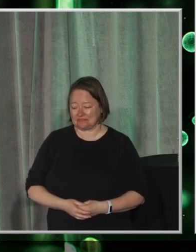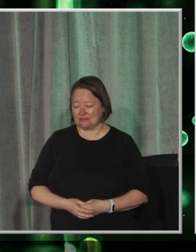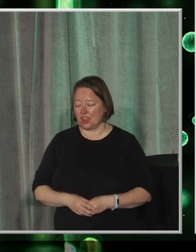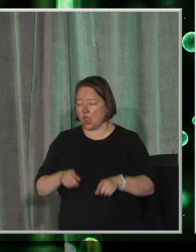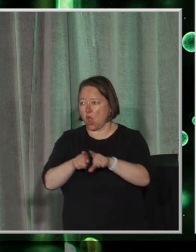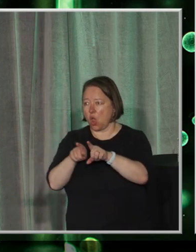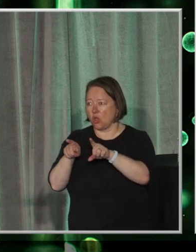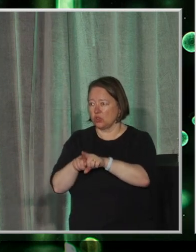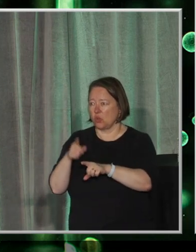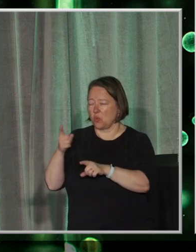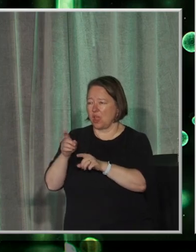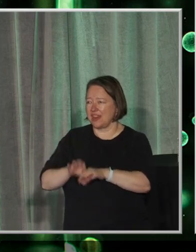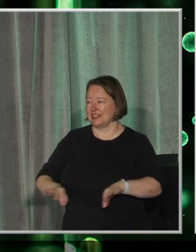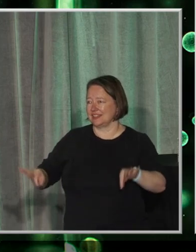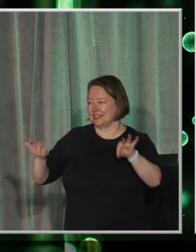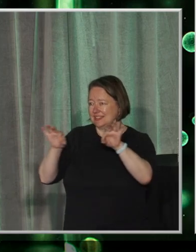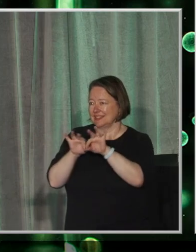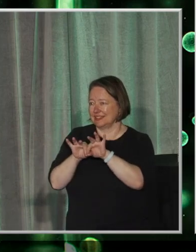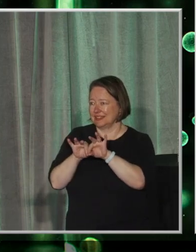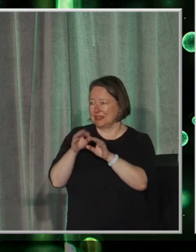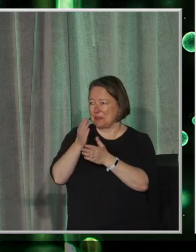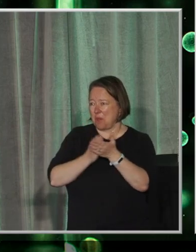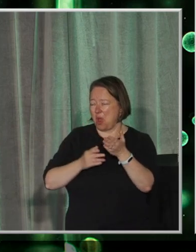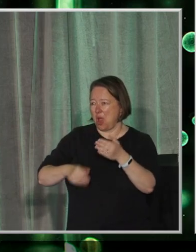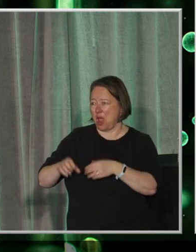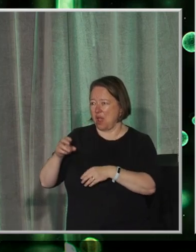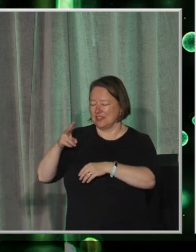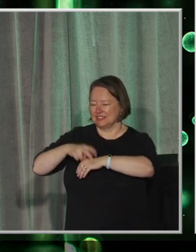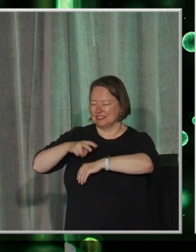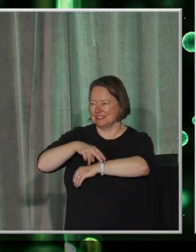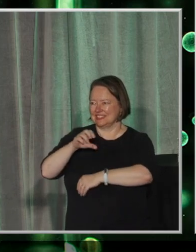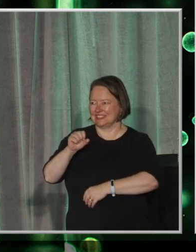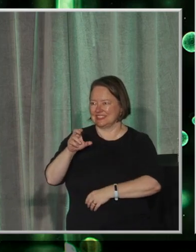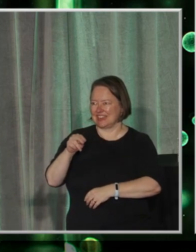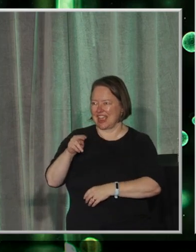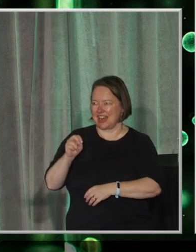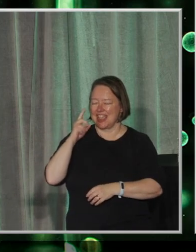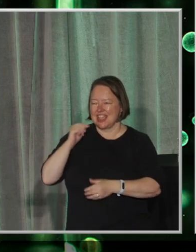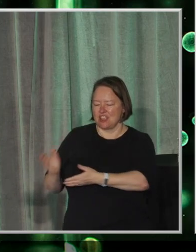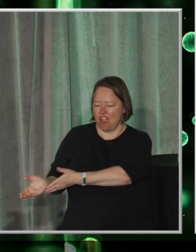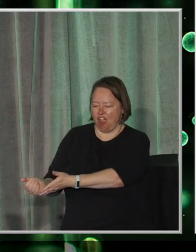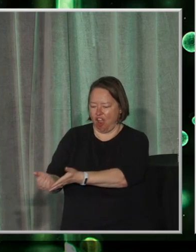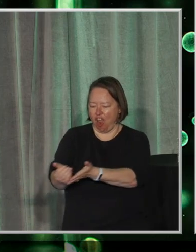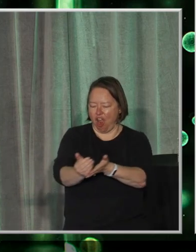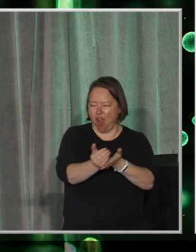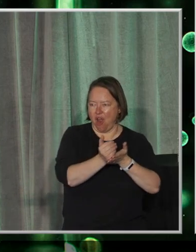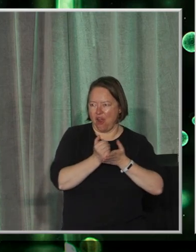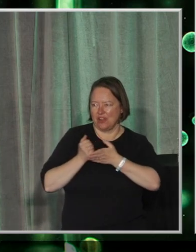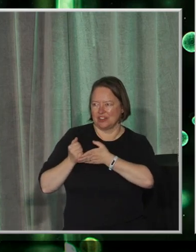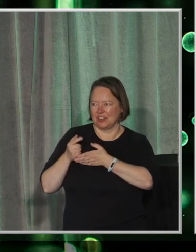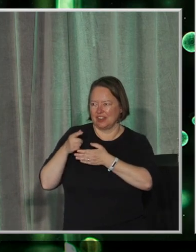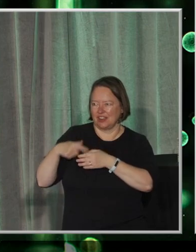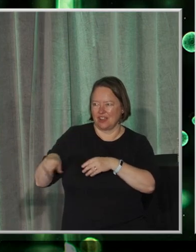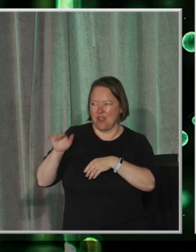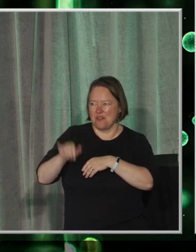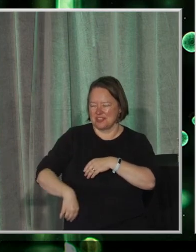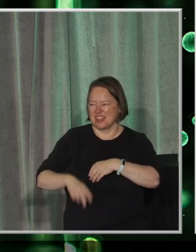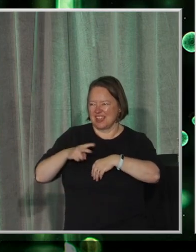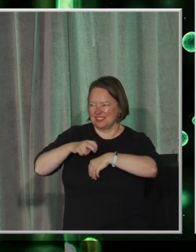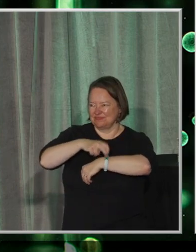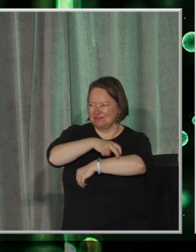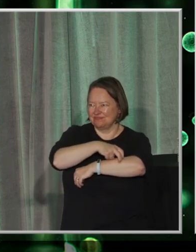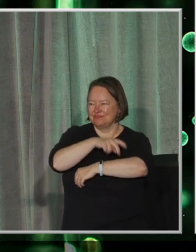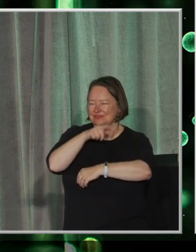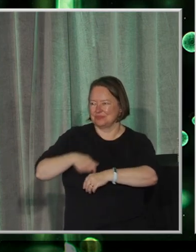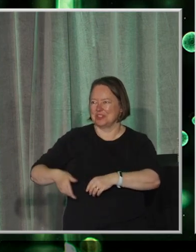Also, one of the key important part of Senene is based on the harvesting Senene, of harvesting of the Senene, whereby